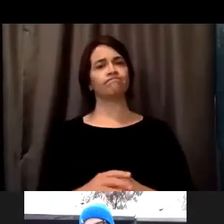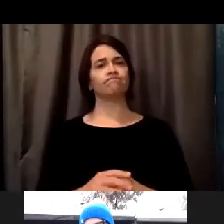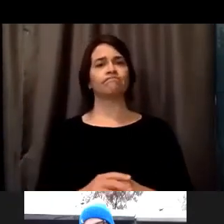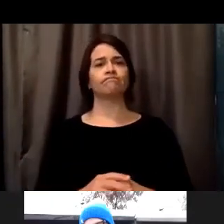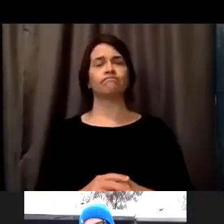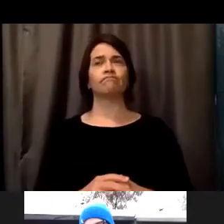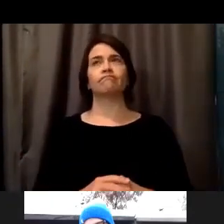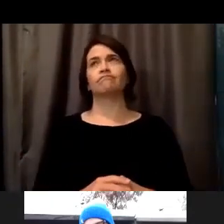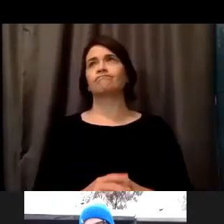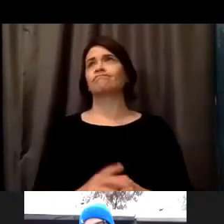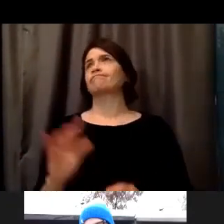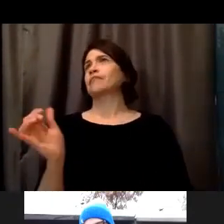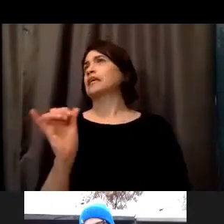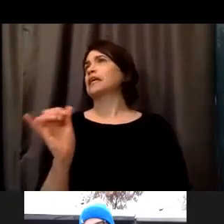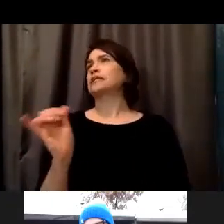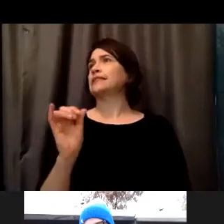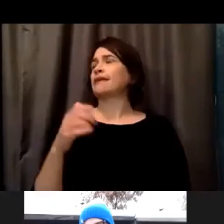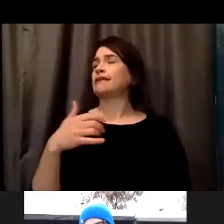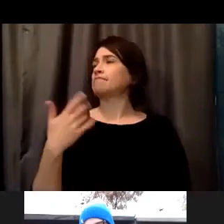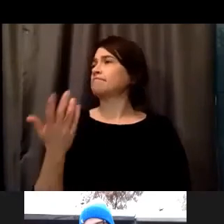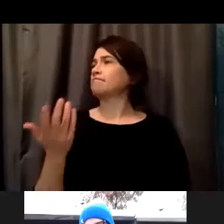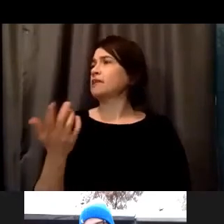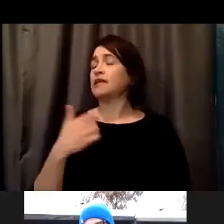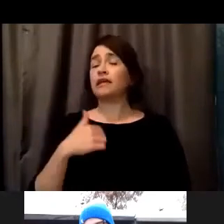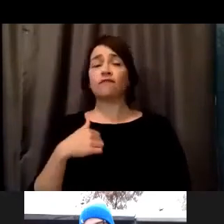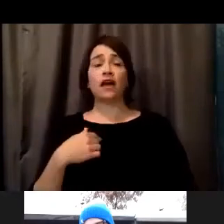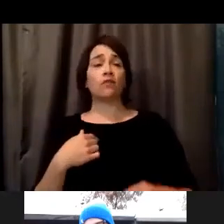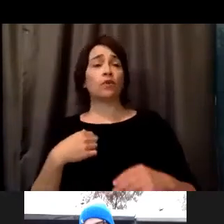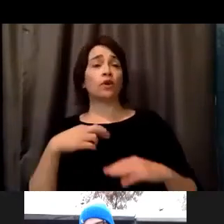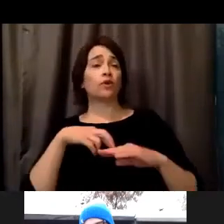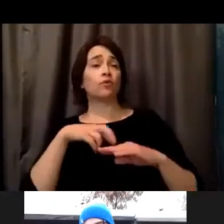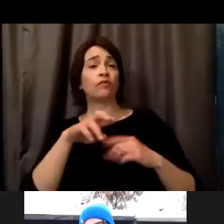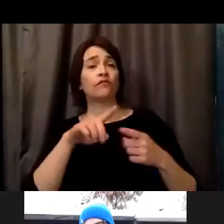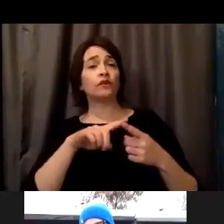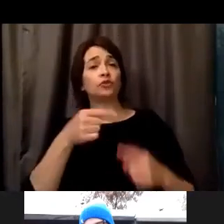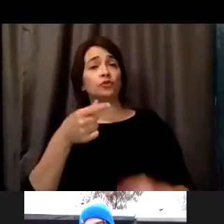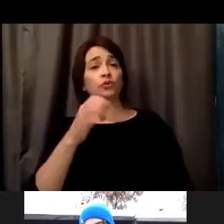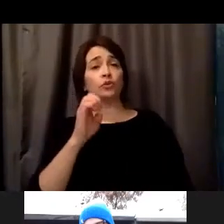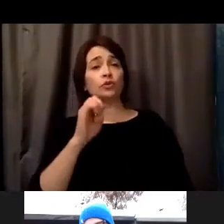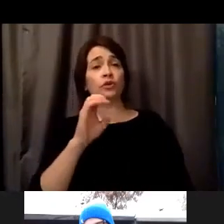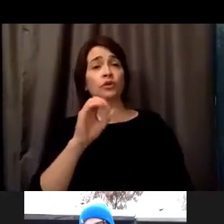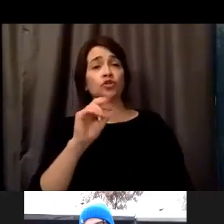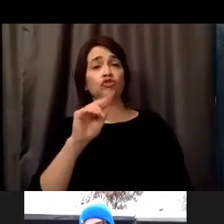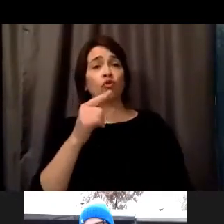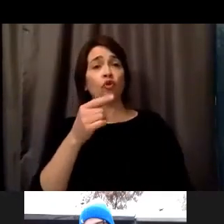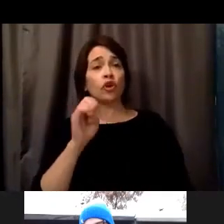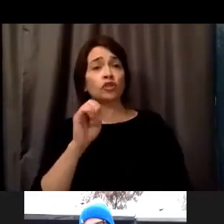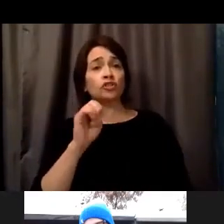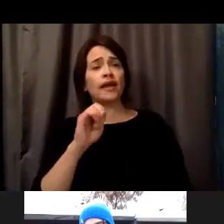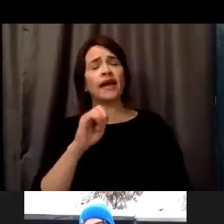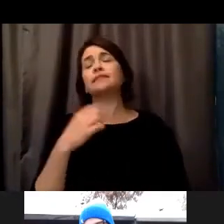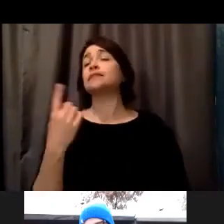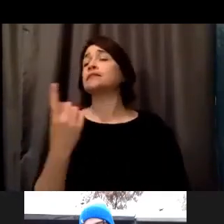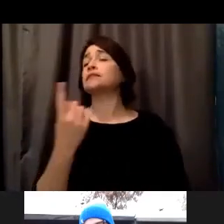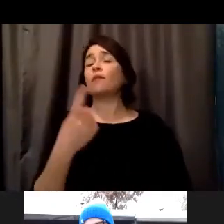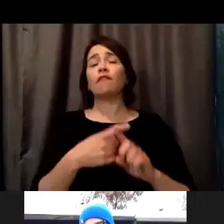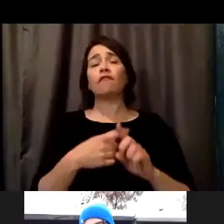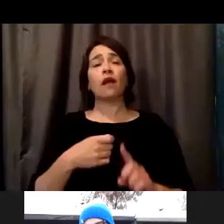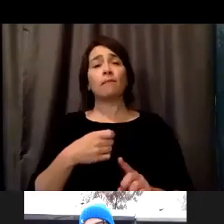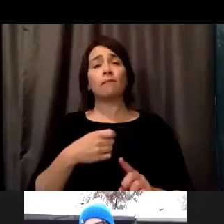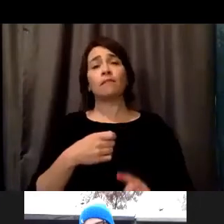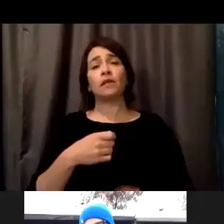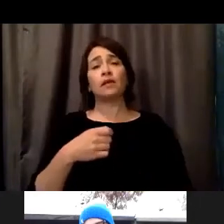blindly refer to George as someone from Italy. Oh, George, hey, how you